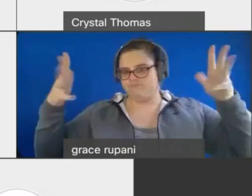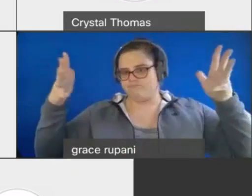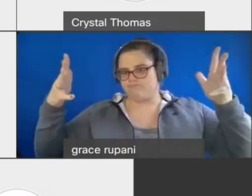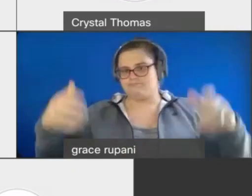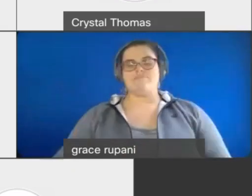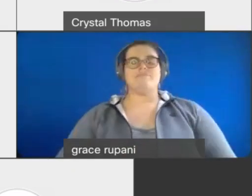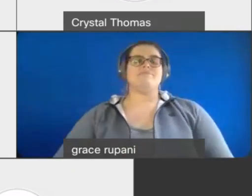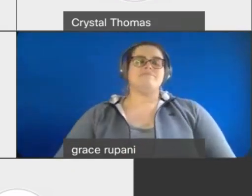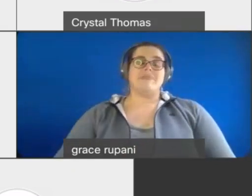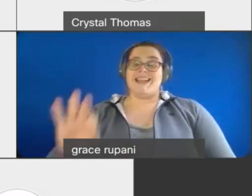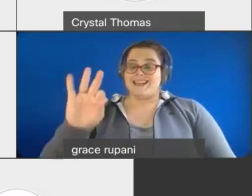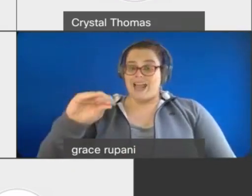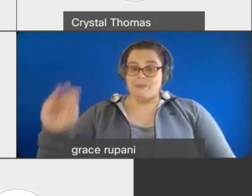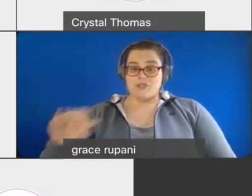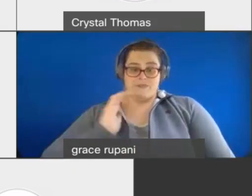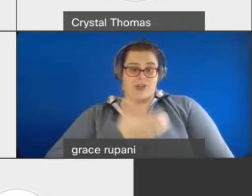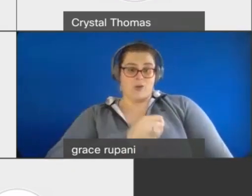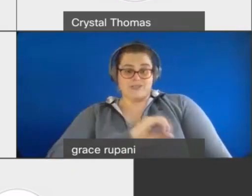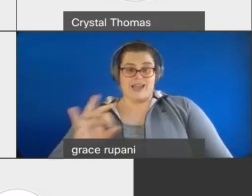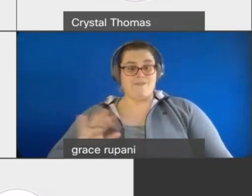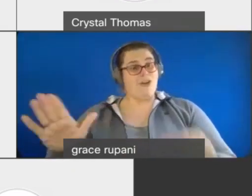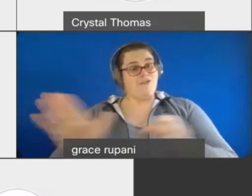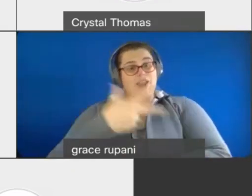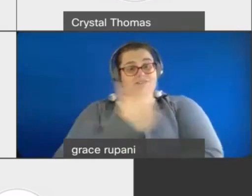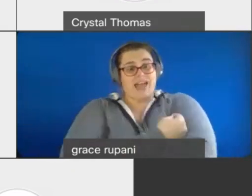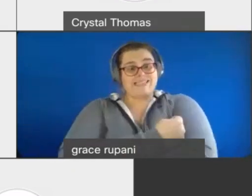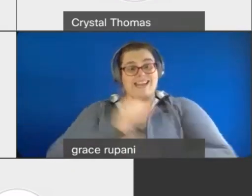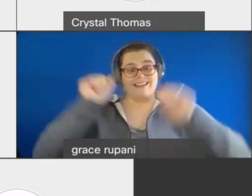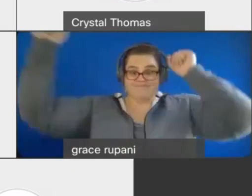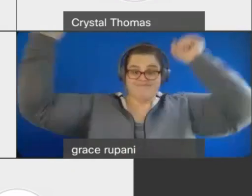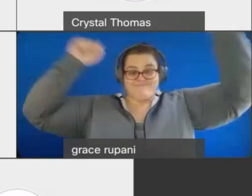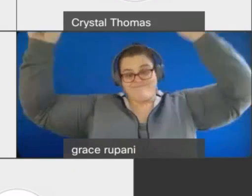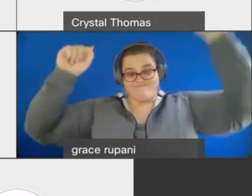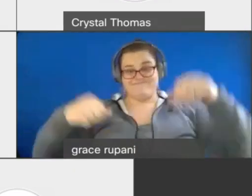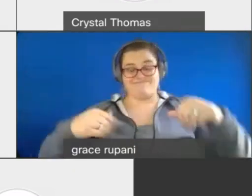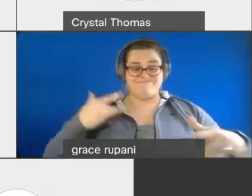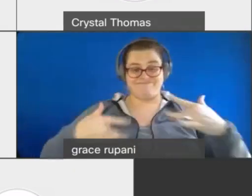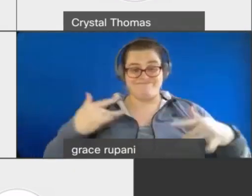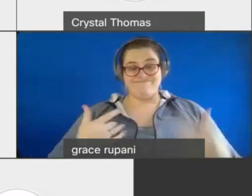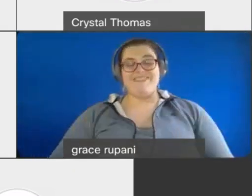our staff are fully vaccinated. Woohoo! We will continue to practice